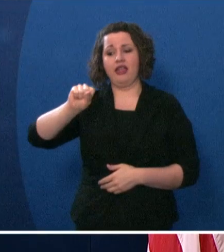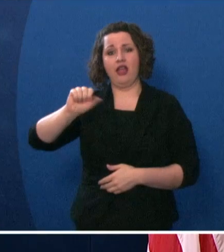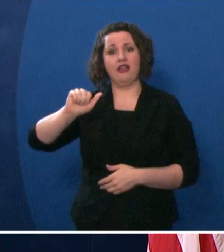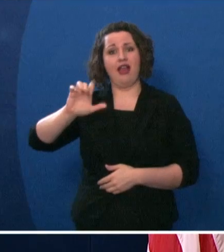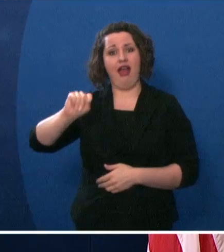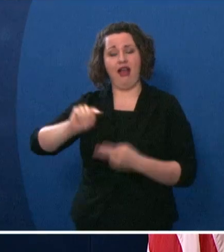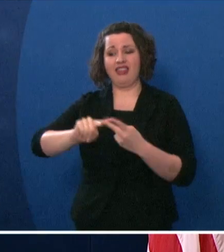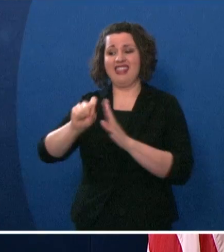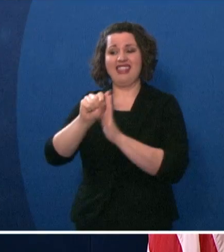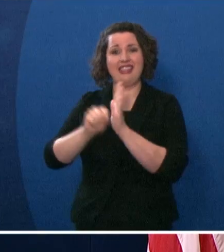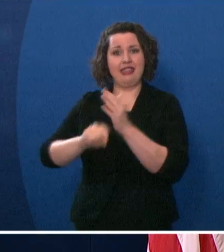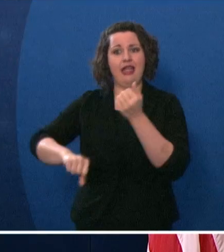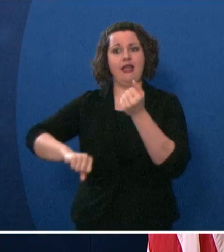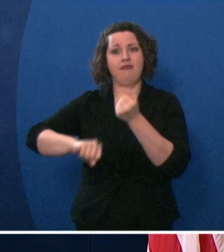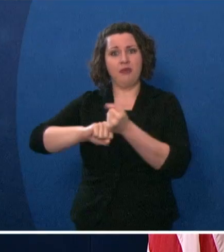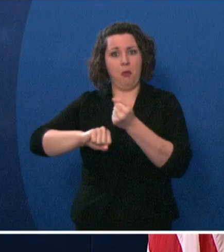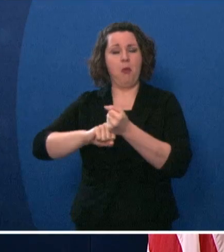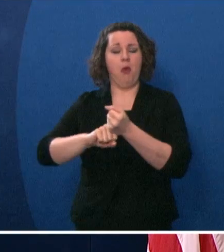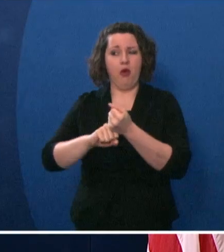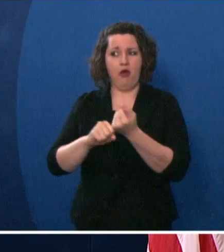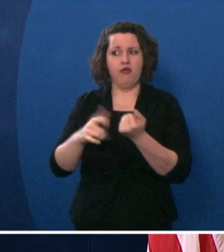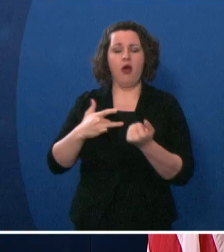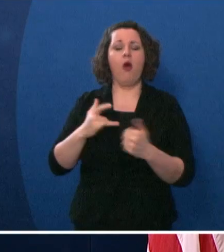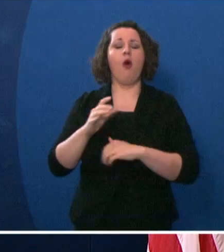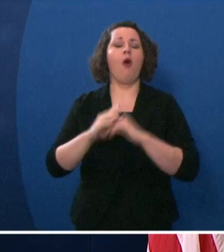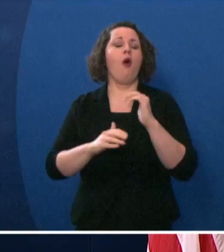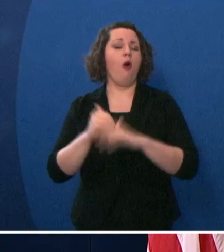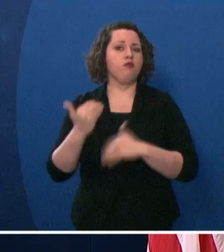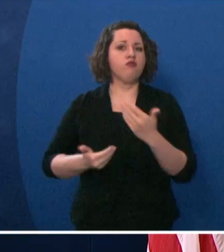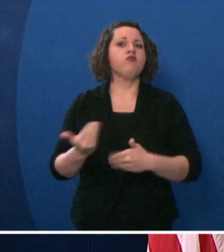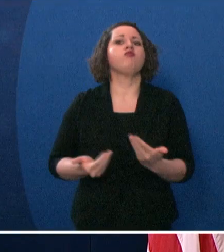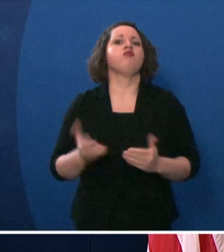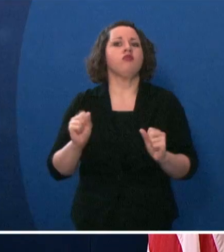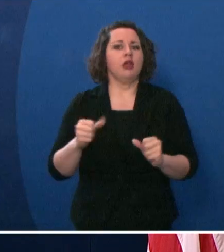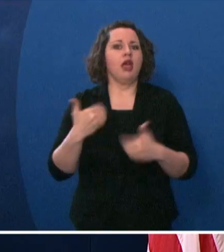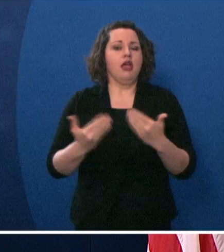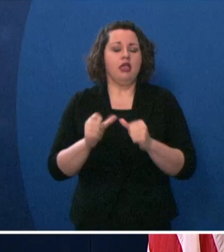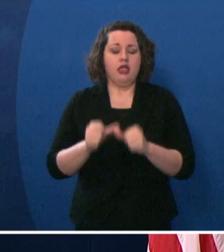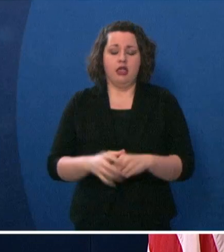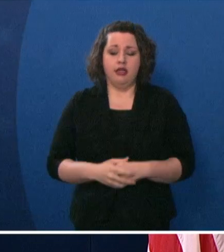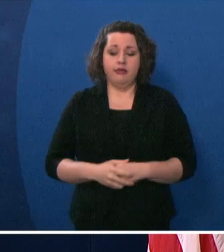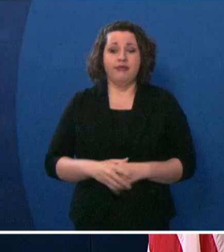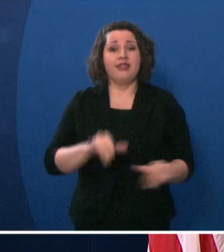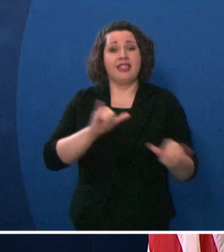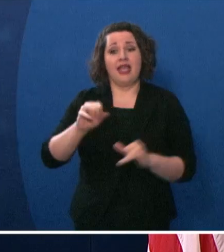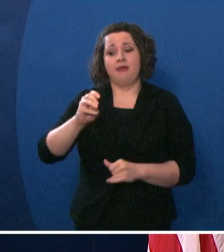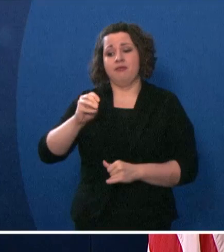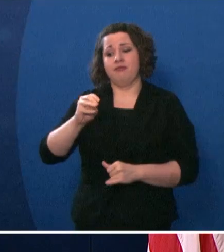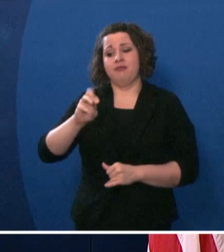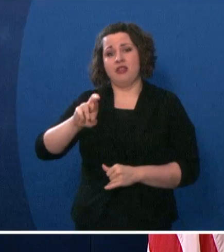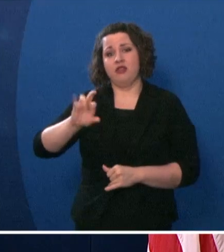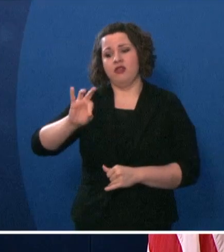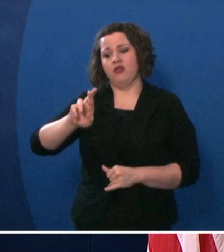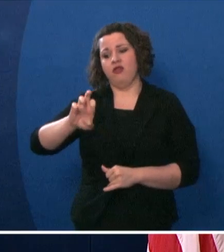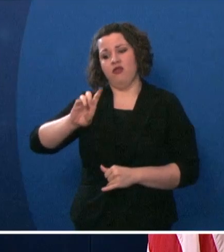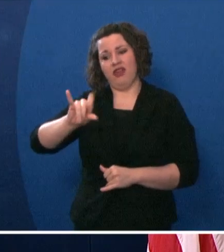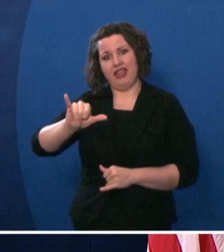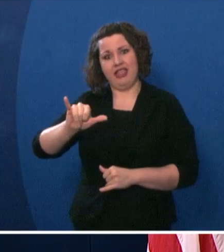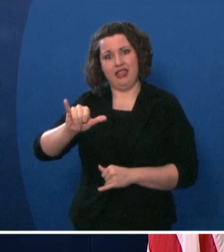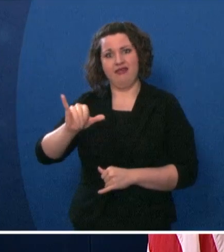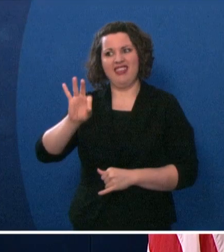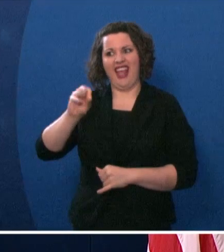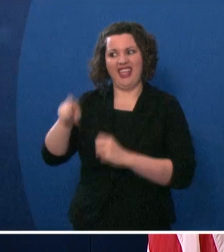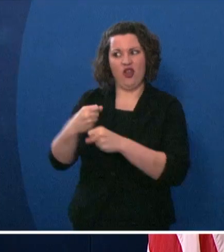us feel more comfortable with a path forward. Just as Mr. Fridley did in the 90 years previous, we got to